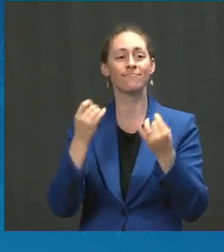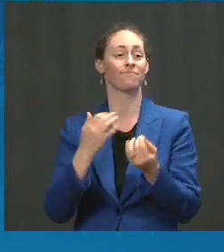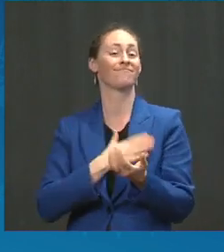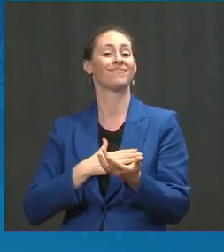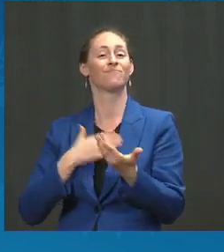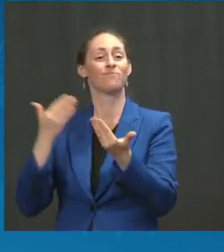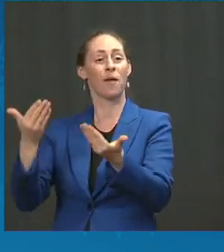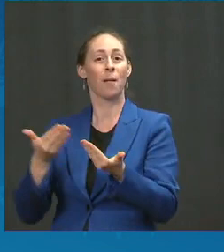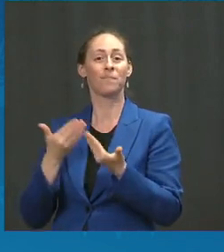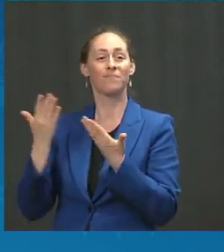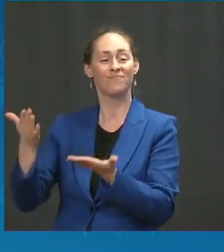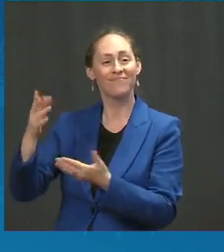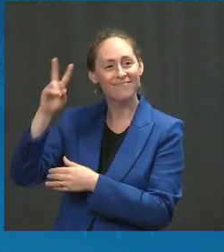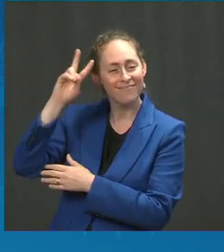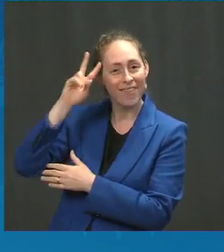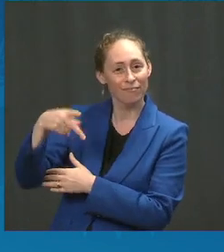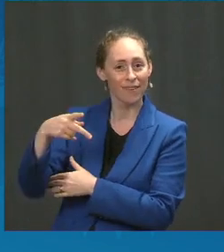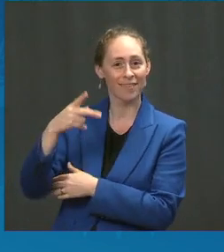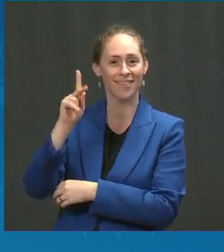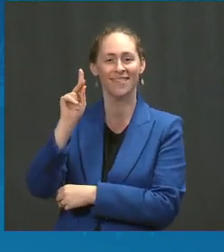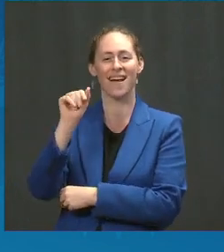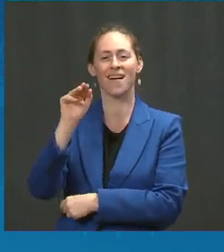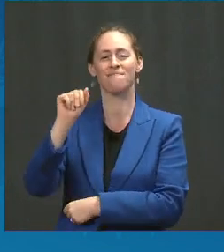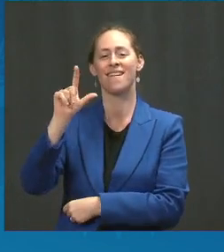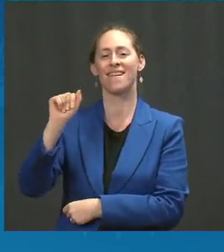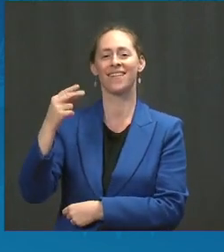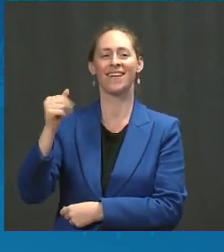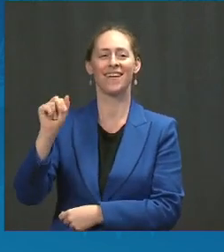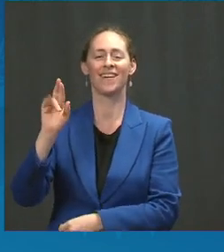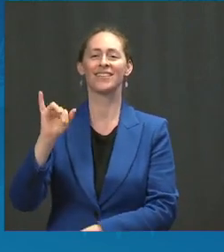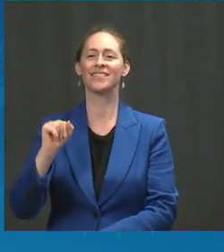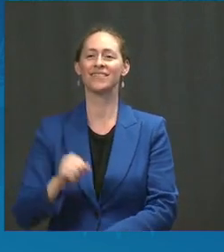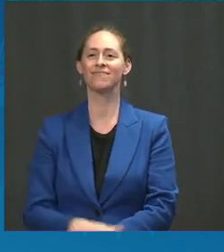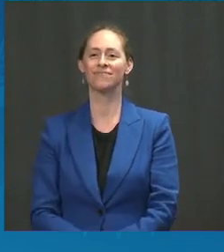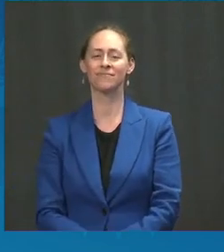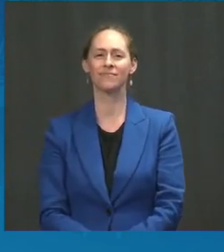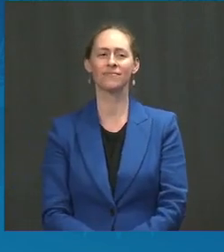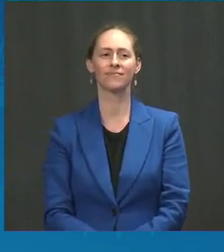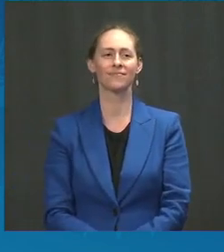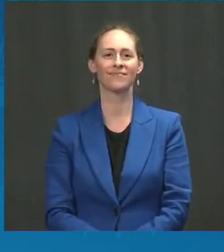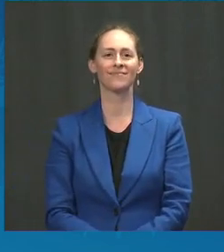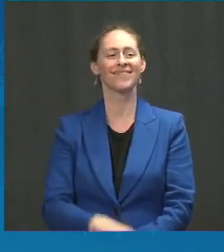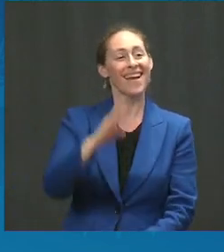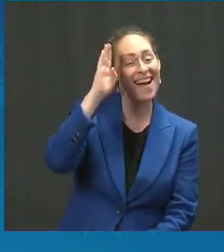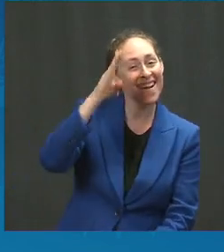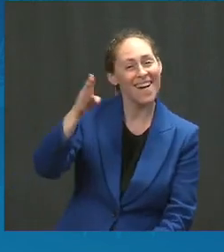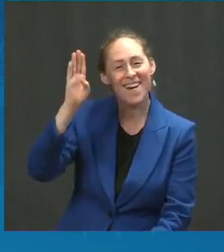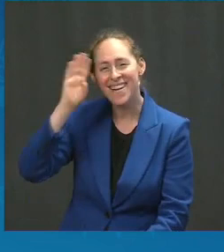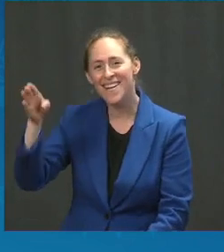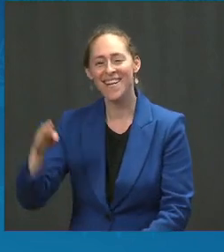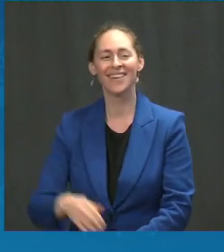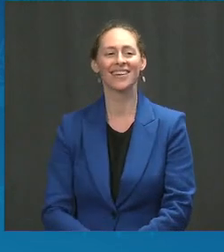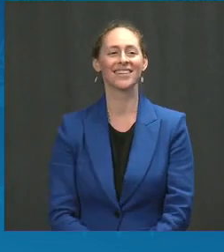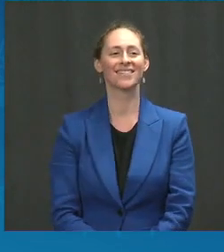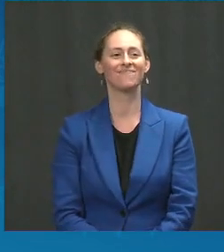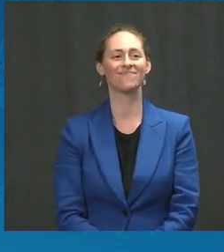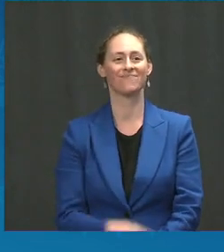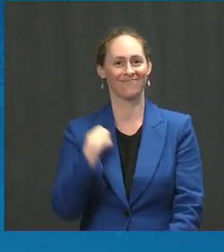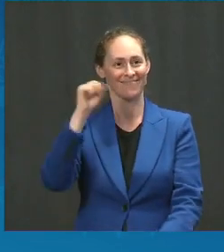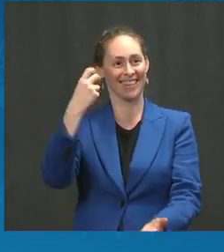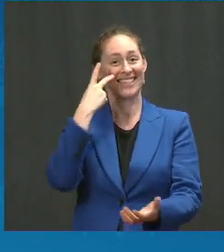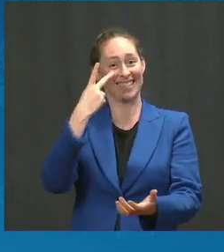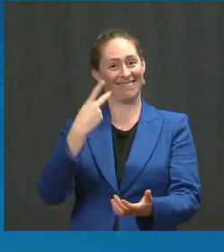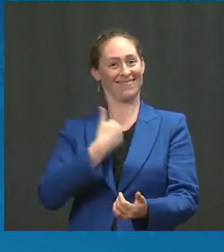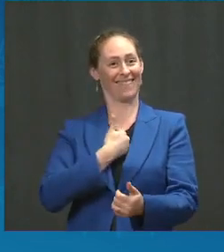Harris. Oh, thank you. Well, hello, everyone. Hello. I've been looking at you on this screen in front of me,